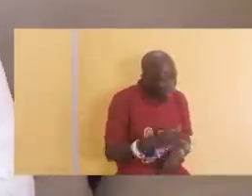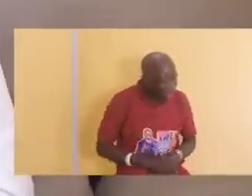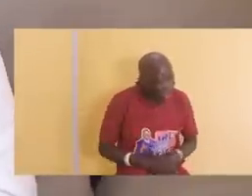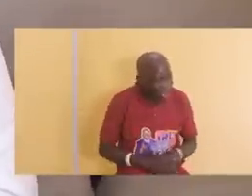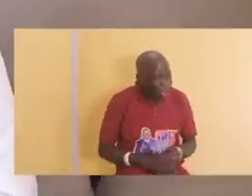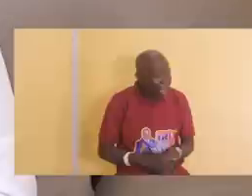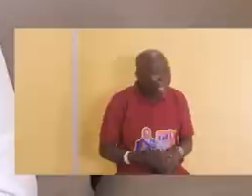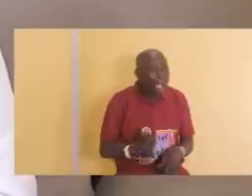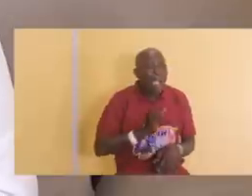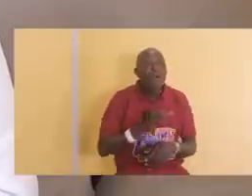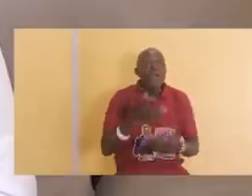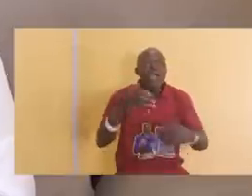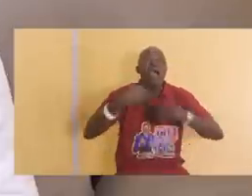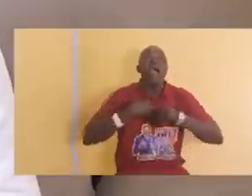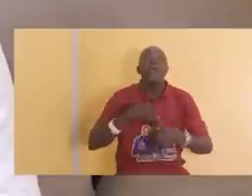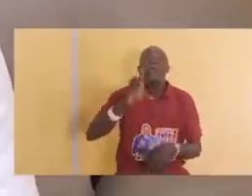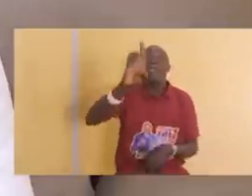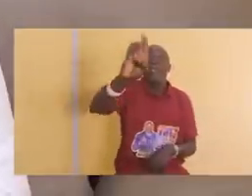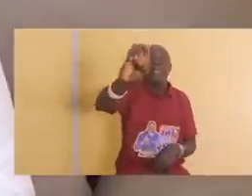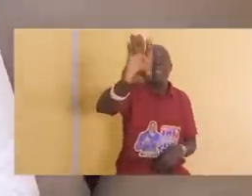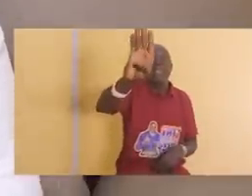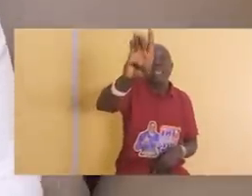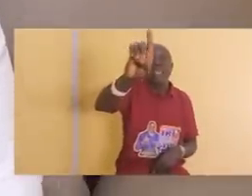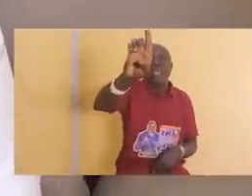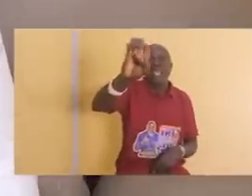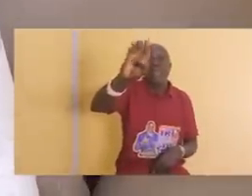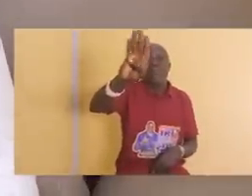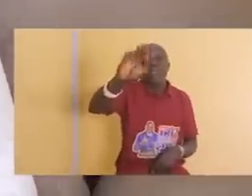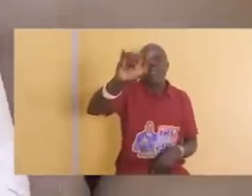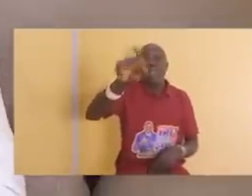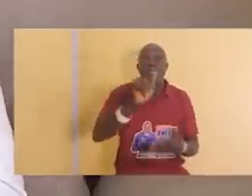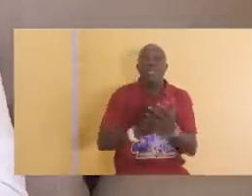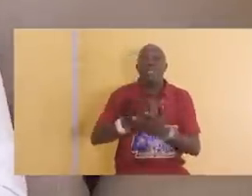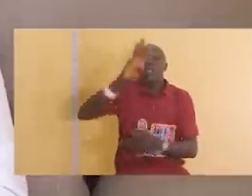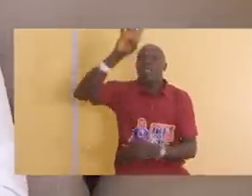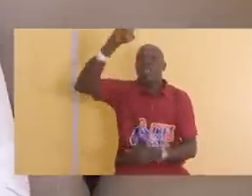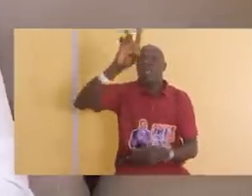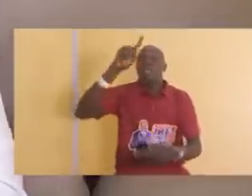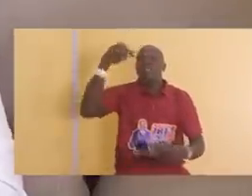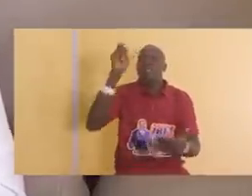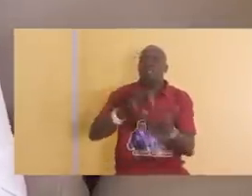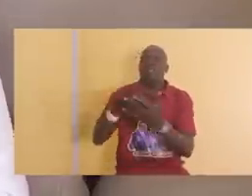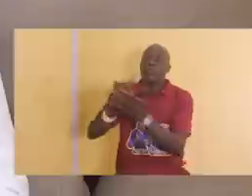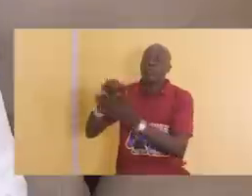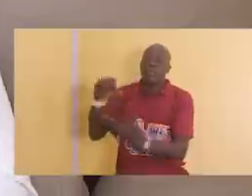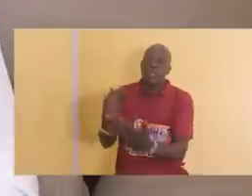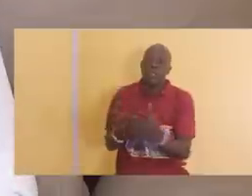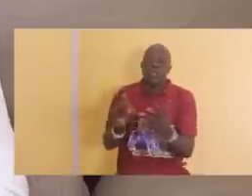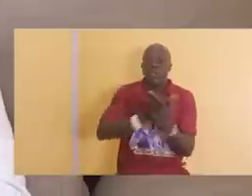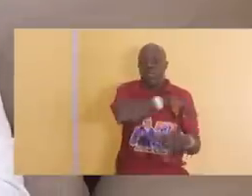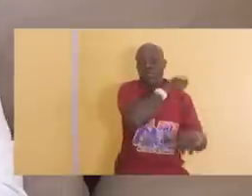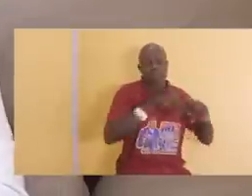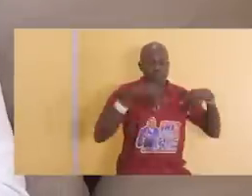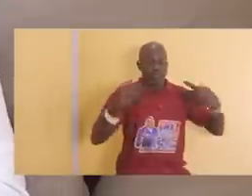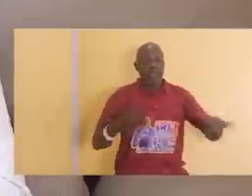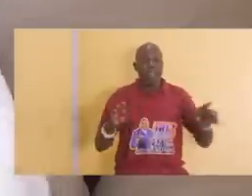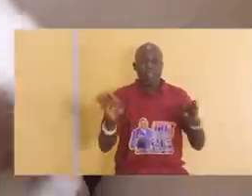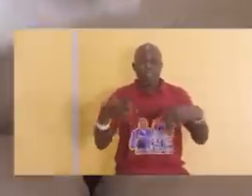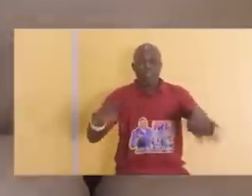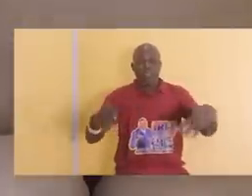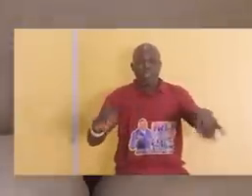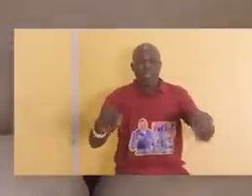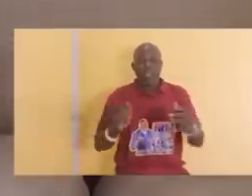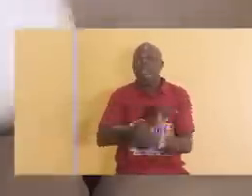that he je gbese 87 million naira that is only the debt of 87 million naira then yes to ta o ba ti pari oja bayi was a